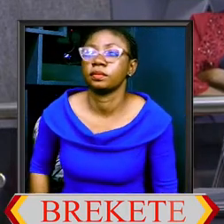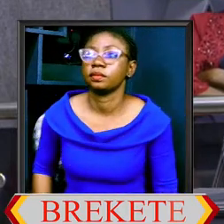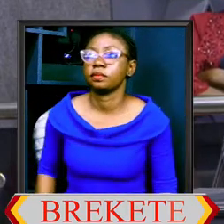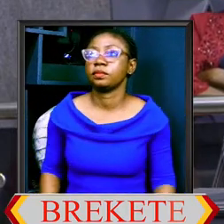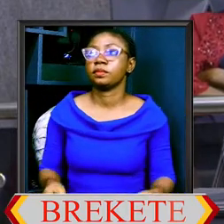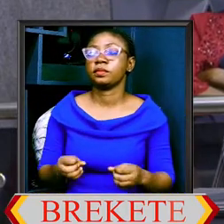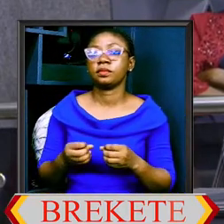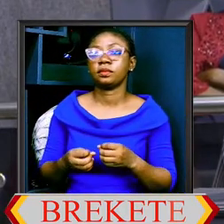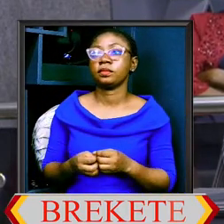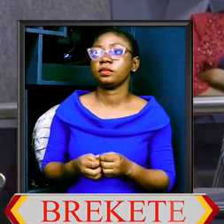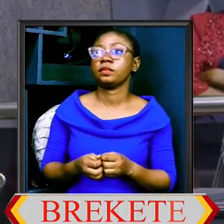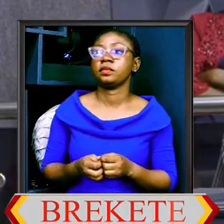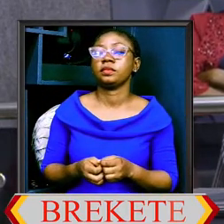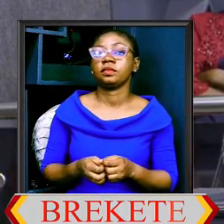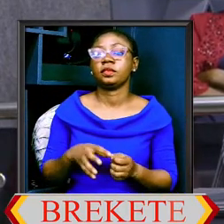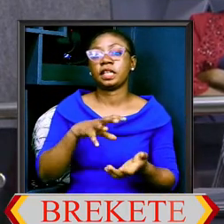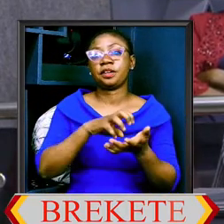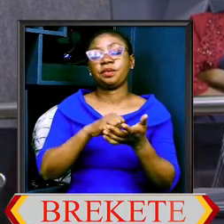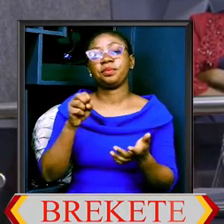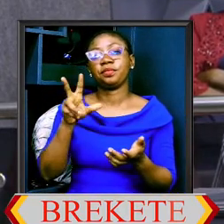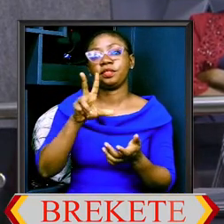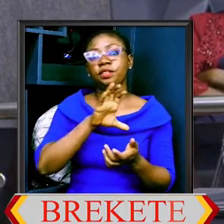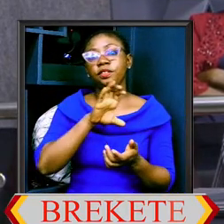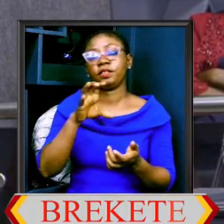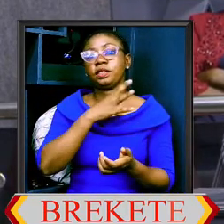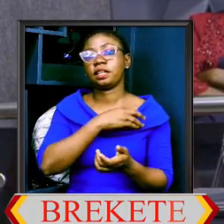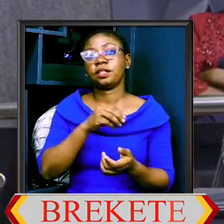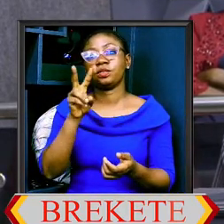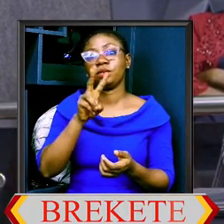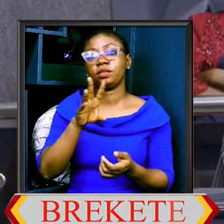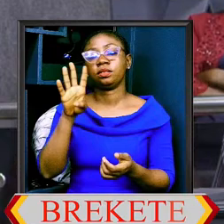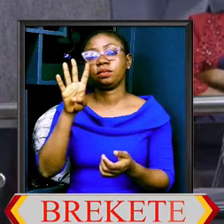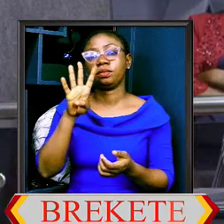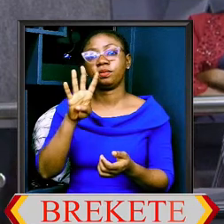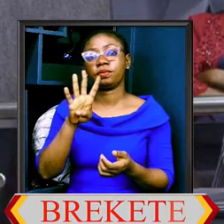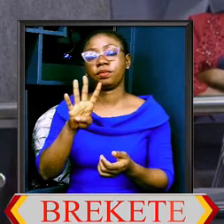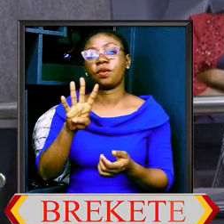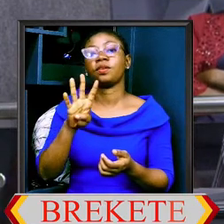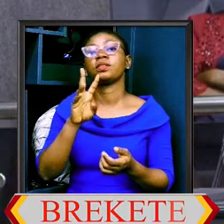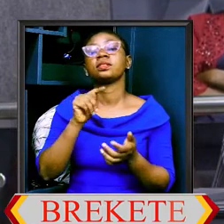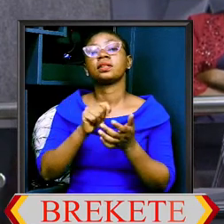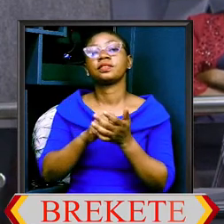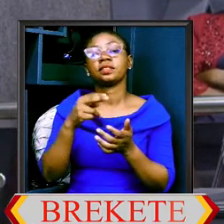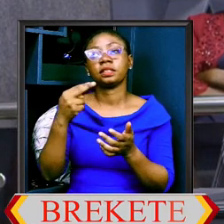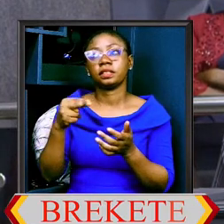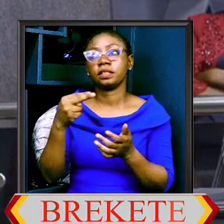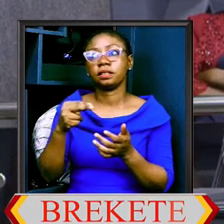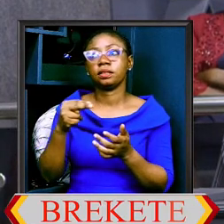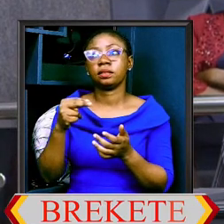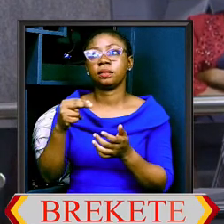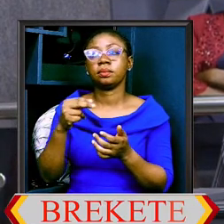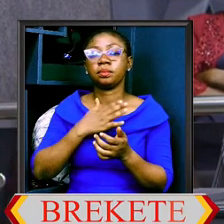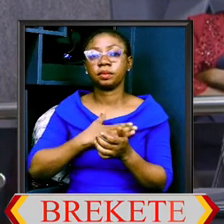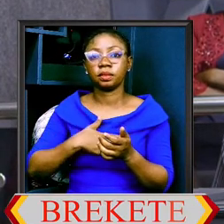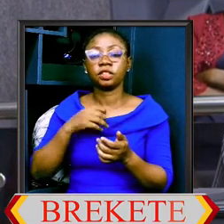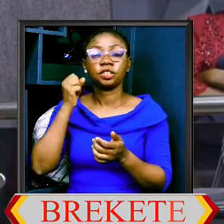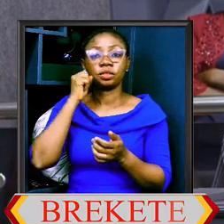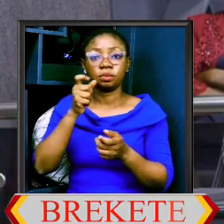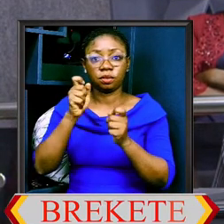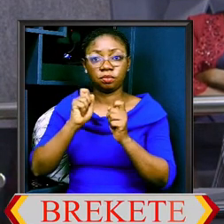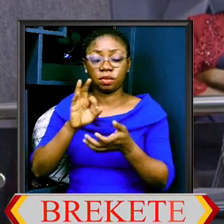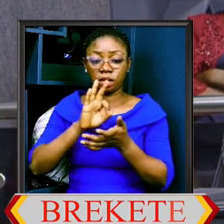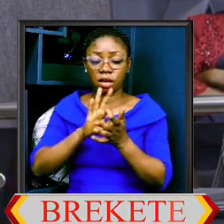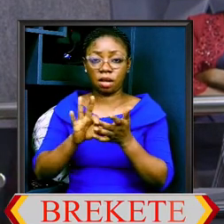carry for your account? It's 324,000. She go give me account where I go send to you.